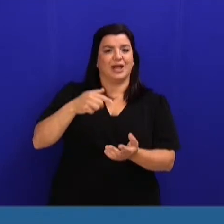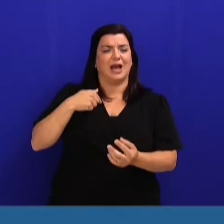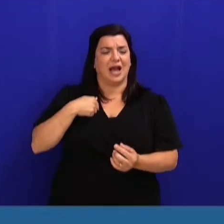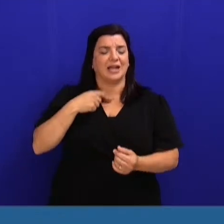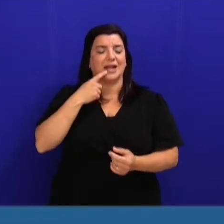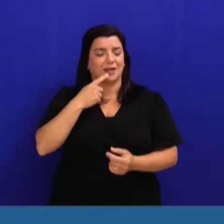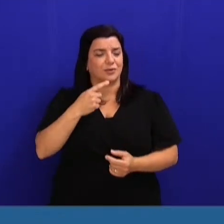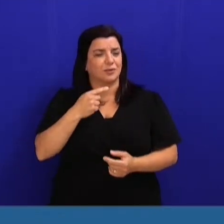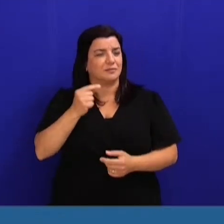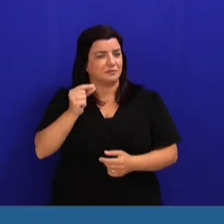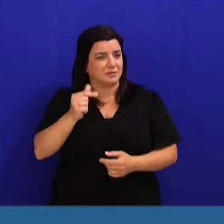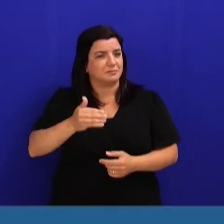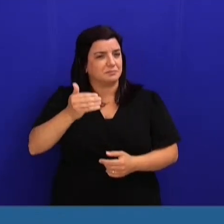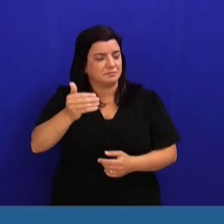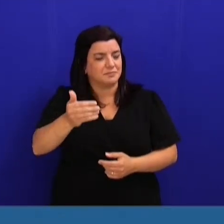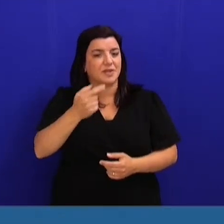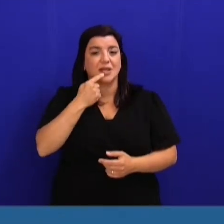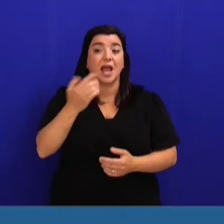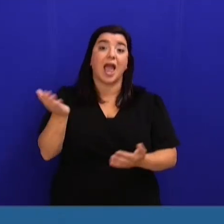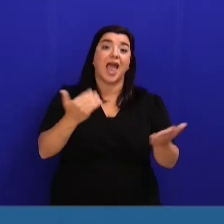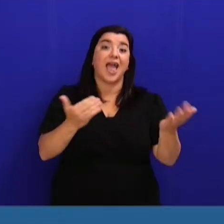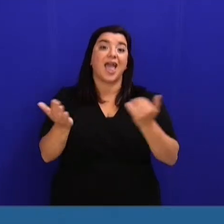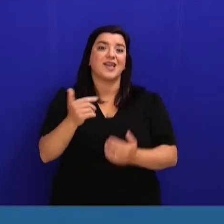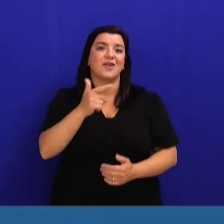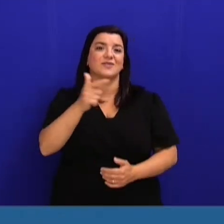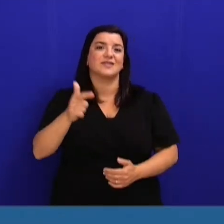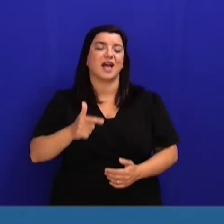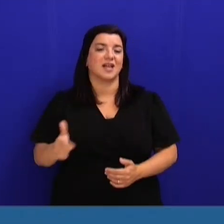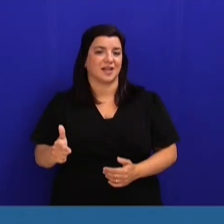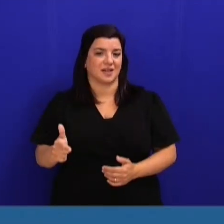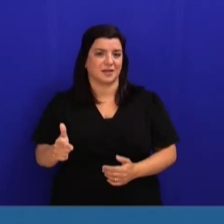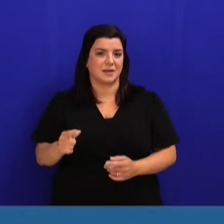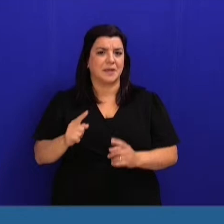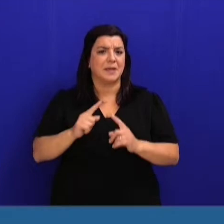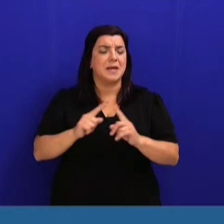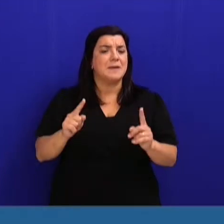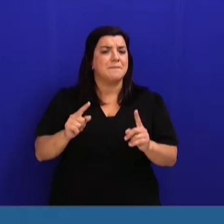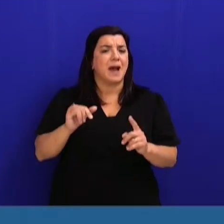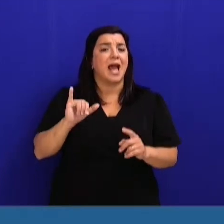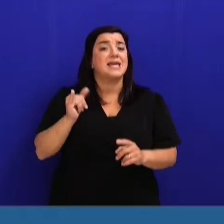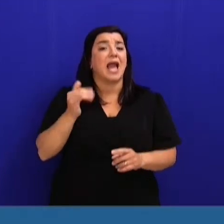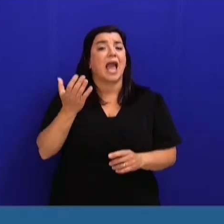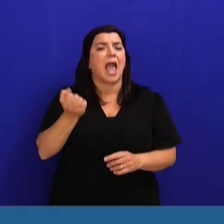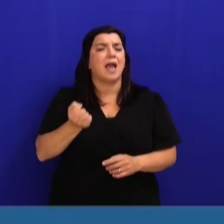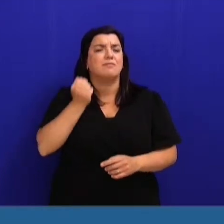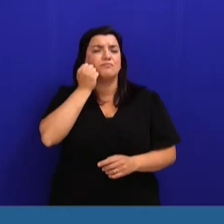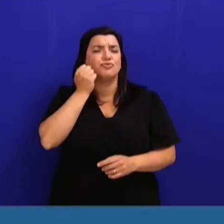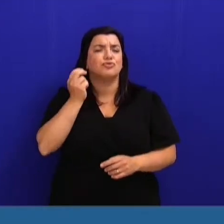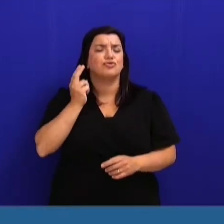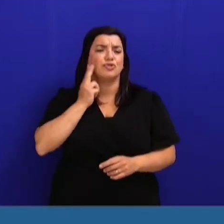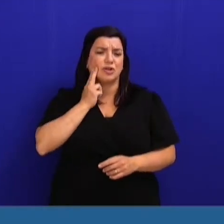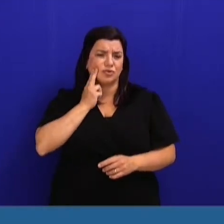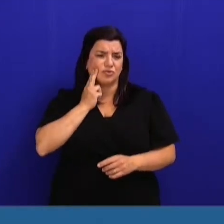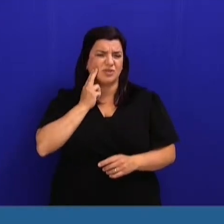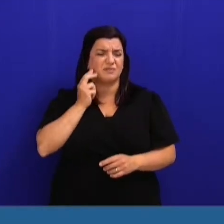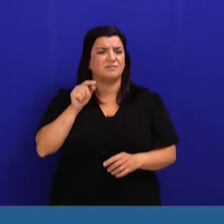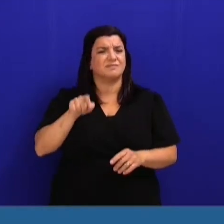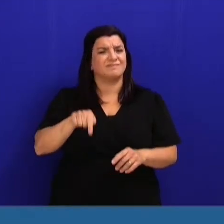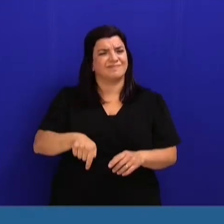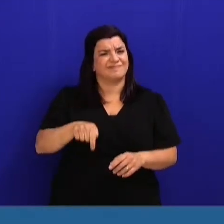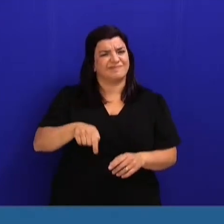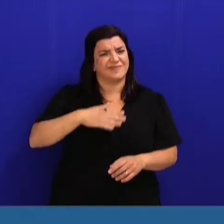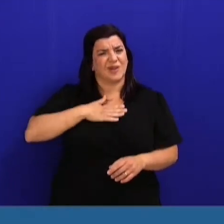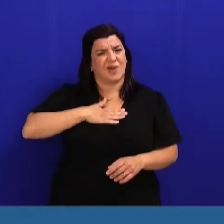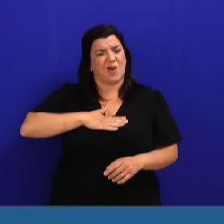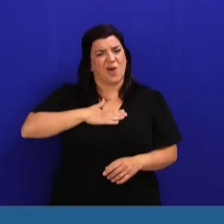dawn il-żgħażagħ ikun jistgħu jitlaqmu, però jekk hemm xi ġenituri li għandhom it-tfal tagħhom li huma jħossu li